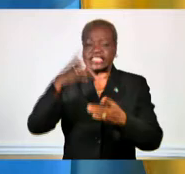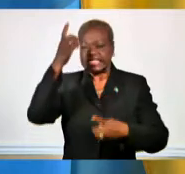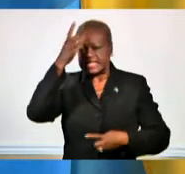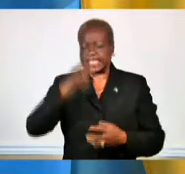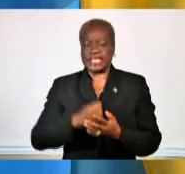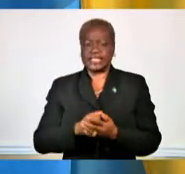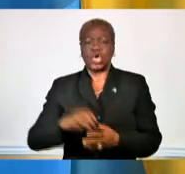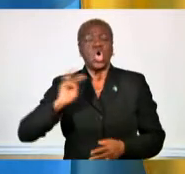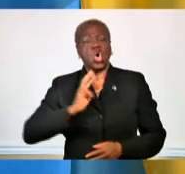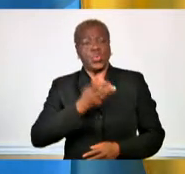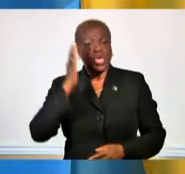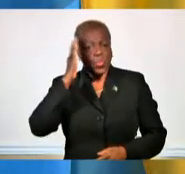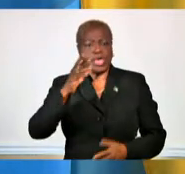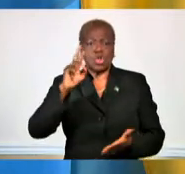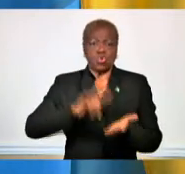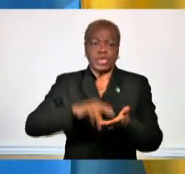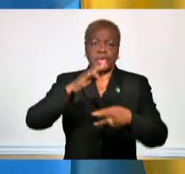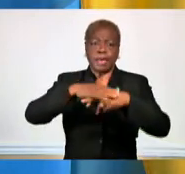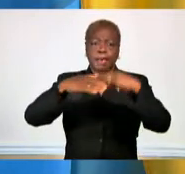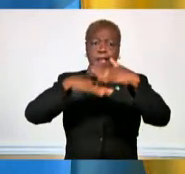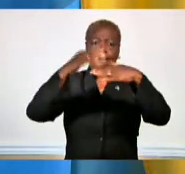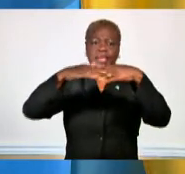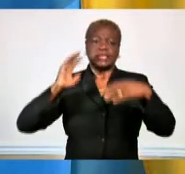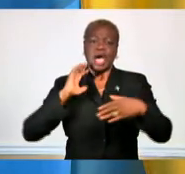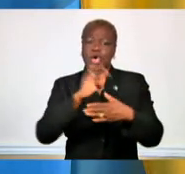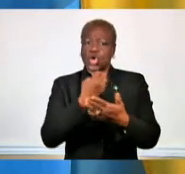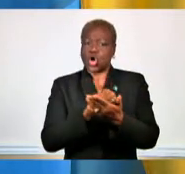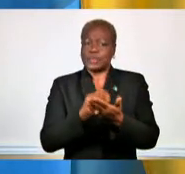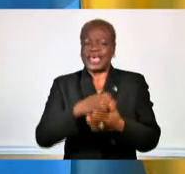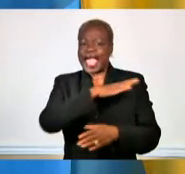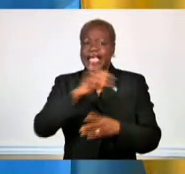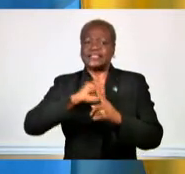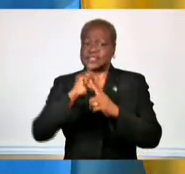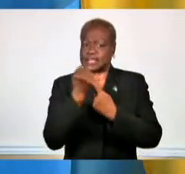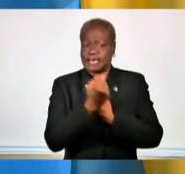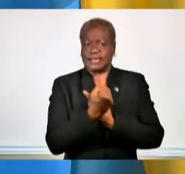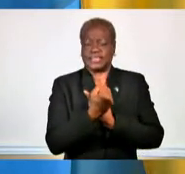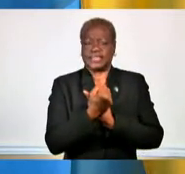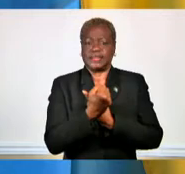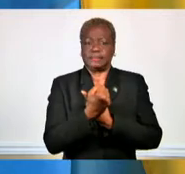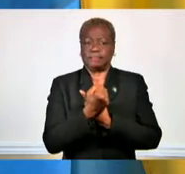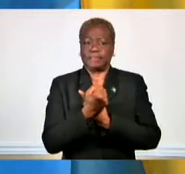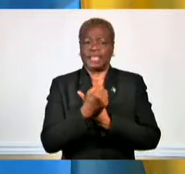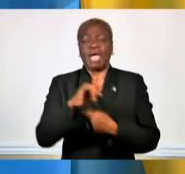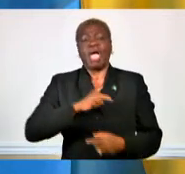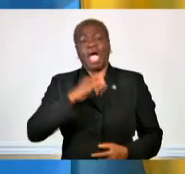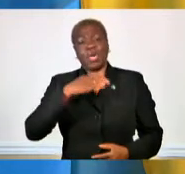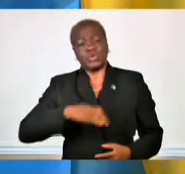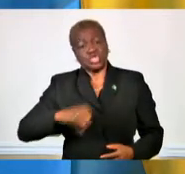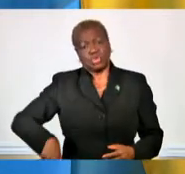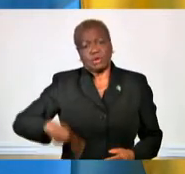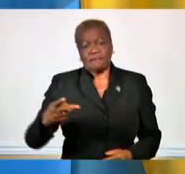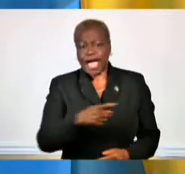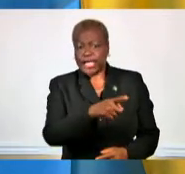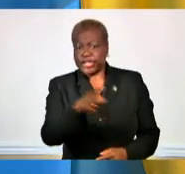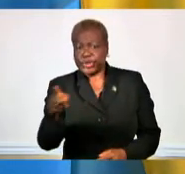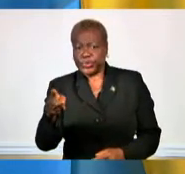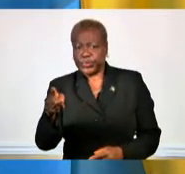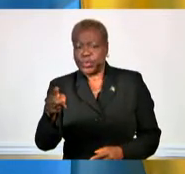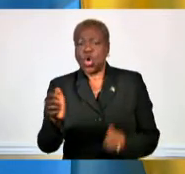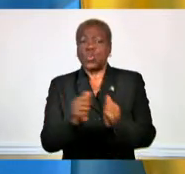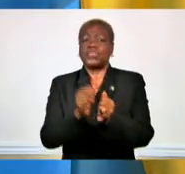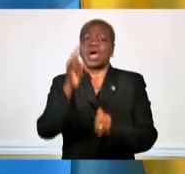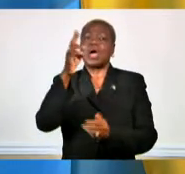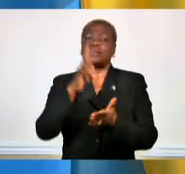we will rebuild our economy and our society. I wish to provide you with